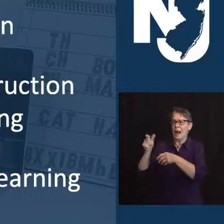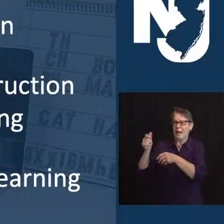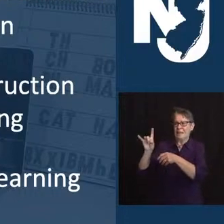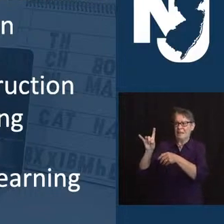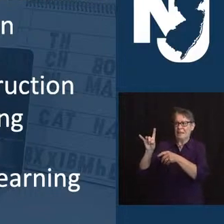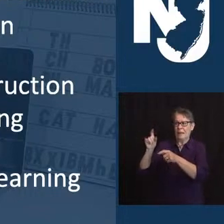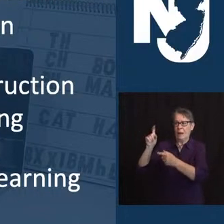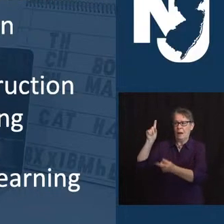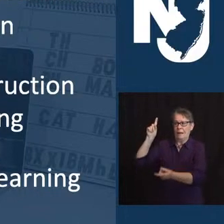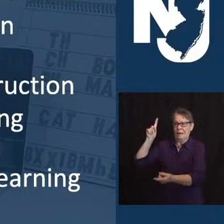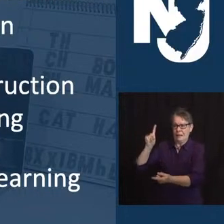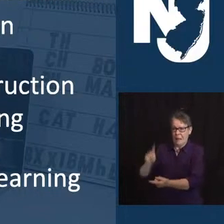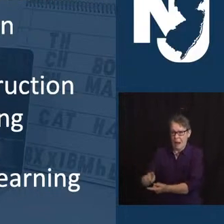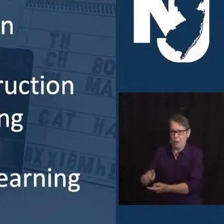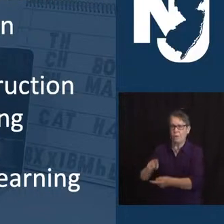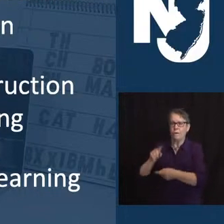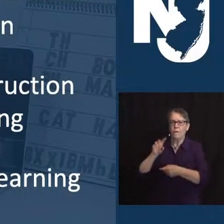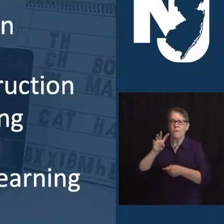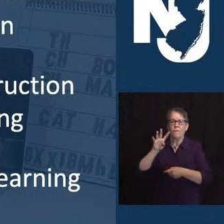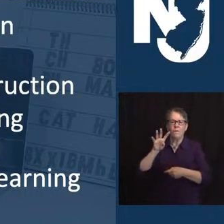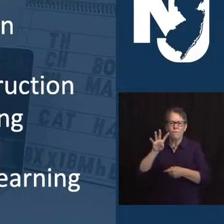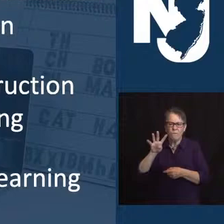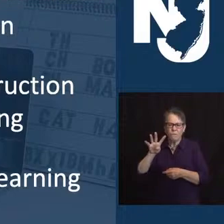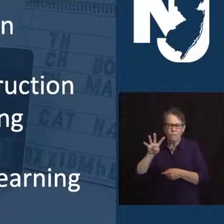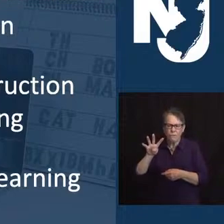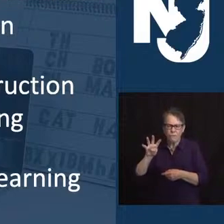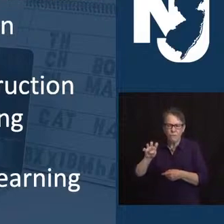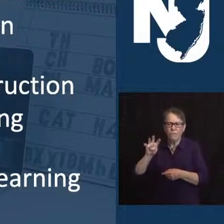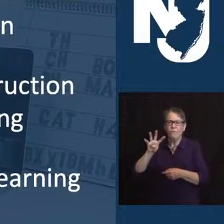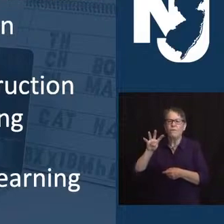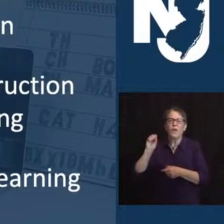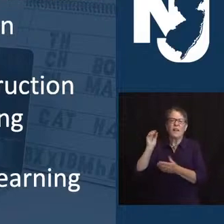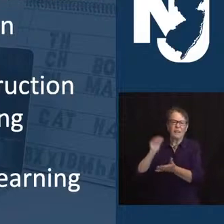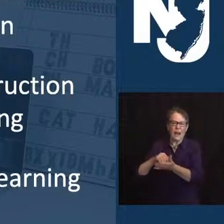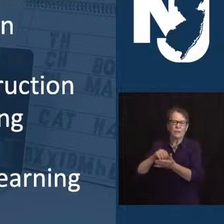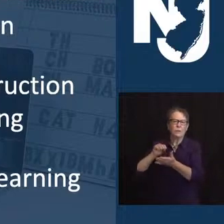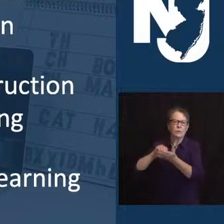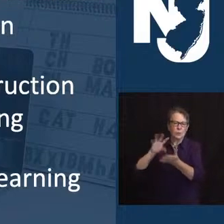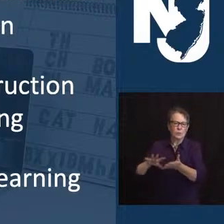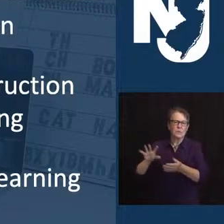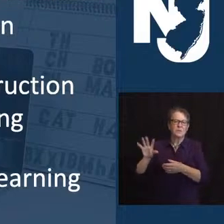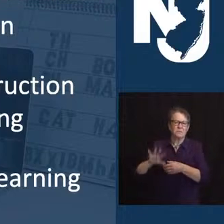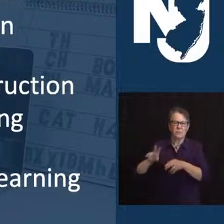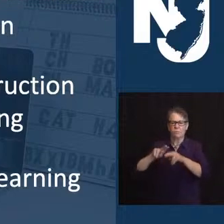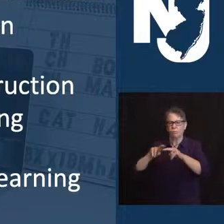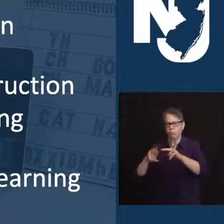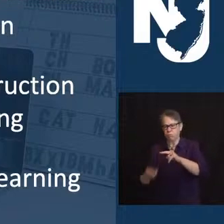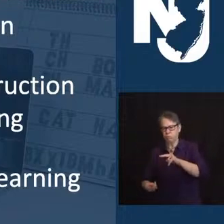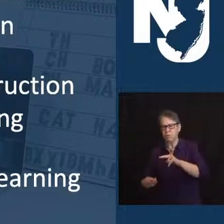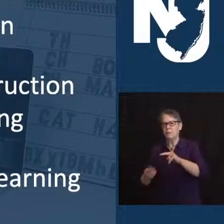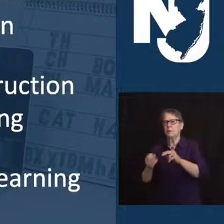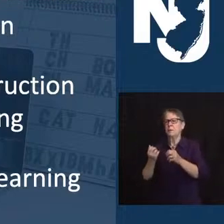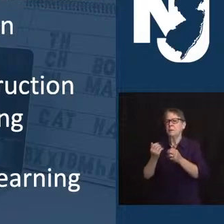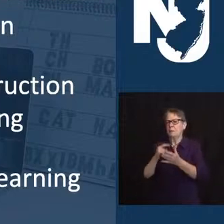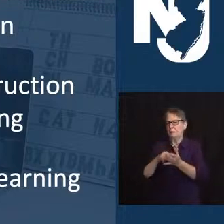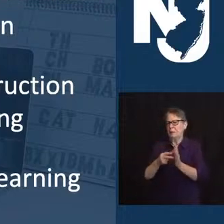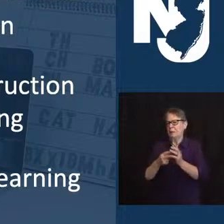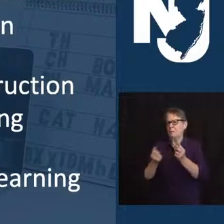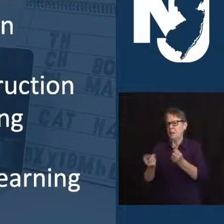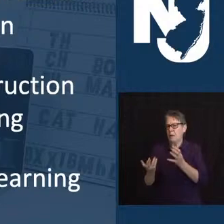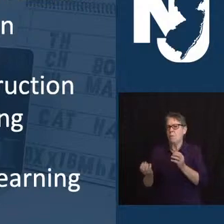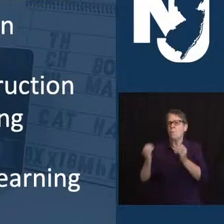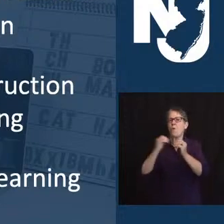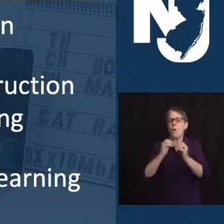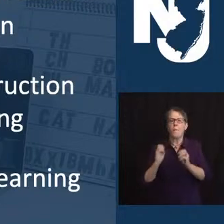Newark. And finally, about 76,000 students across 32 districts or schools are in a mix of